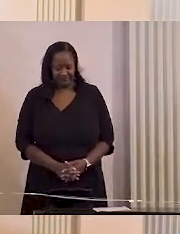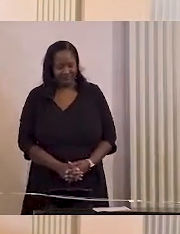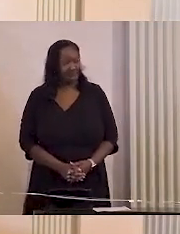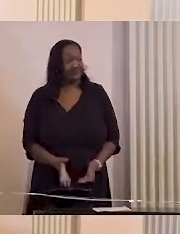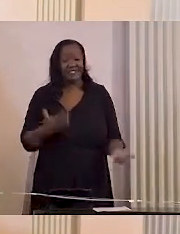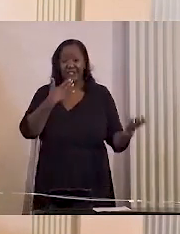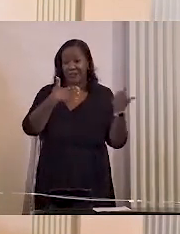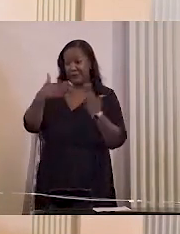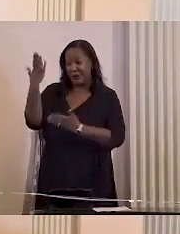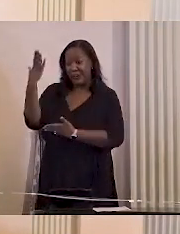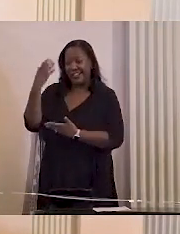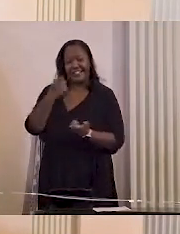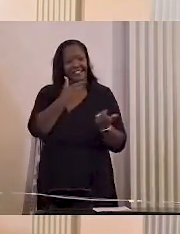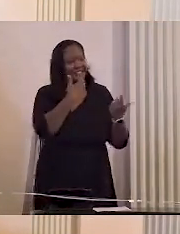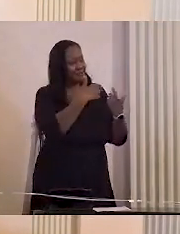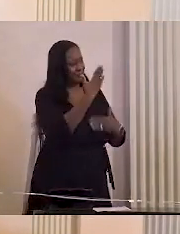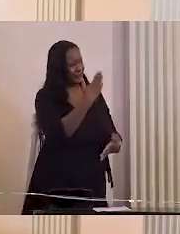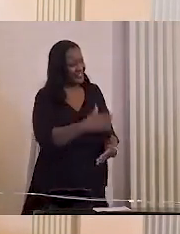Good morning.